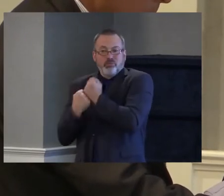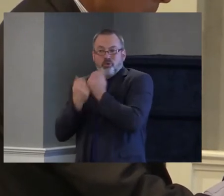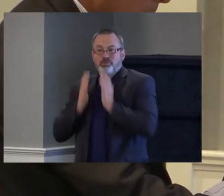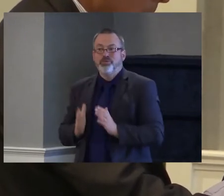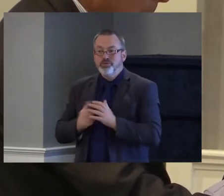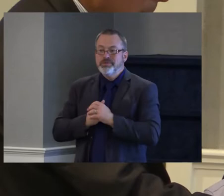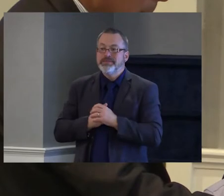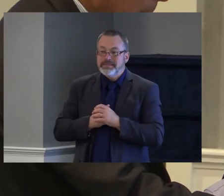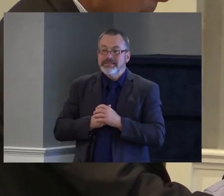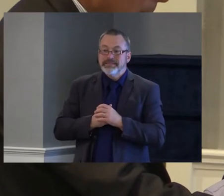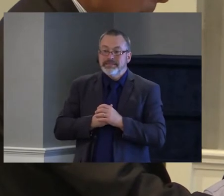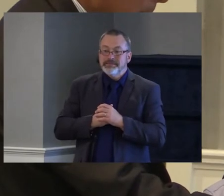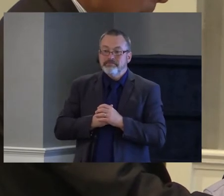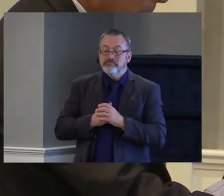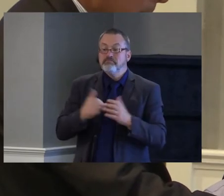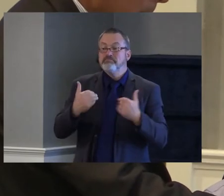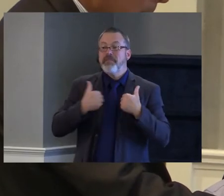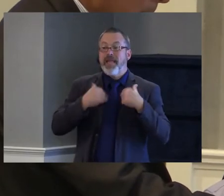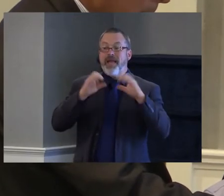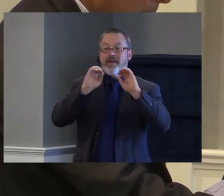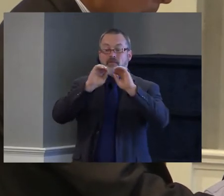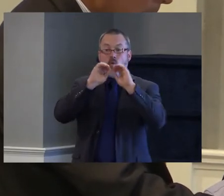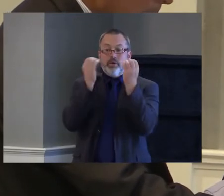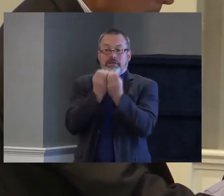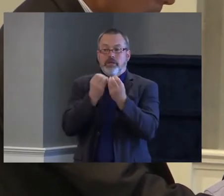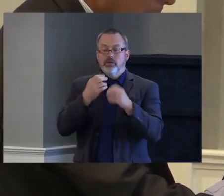restrainment systems for commercial airliners.